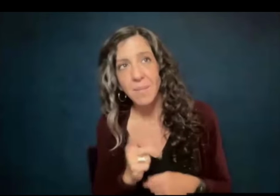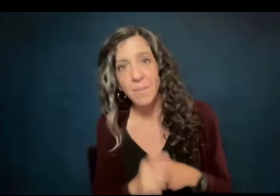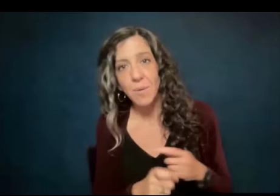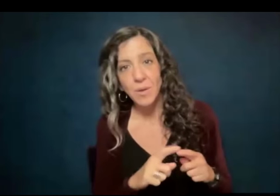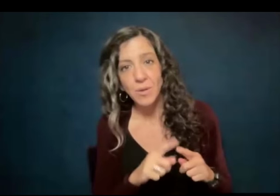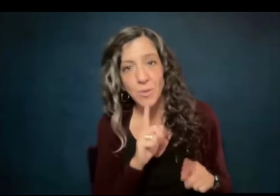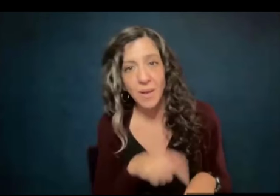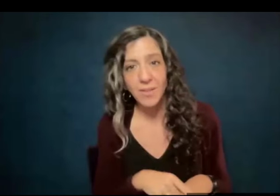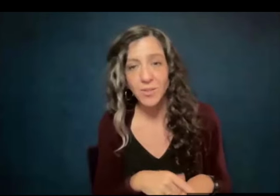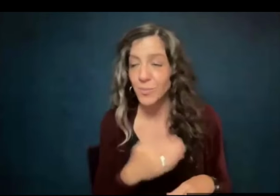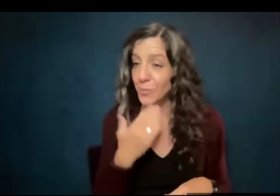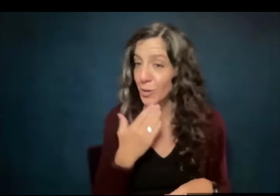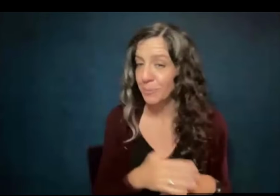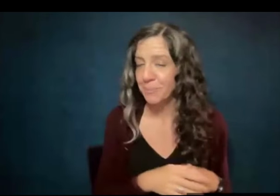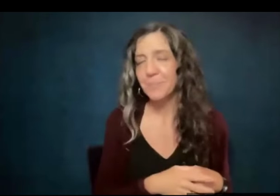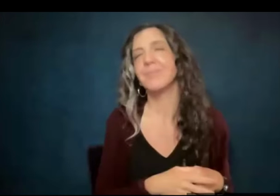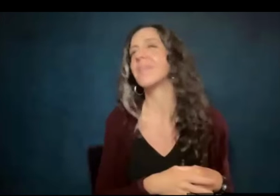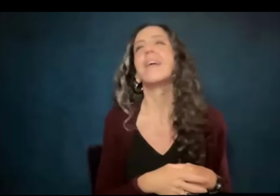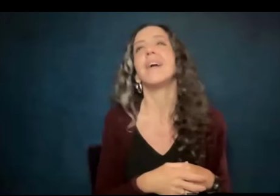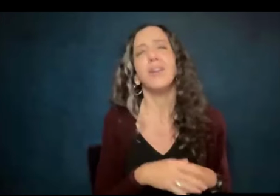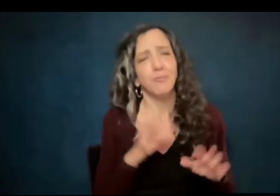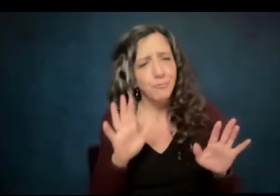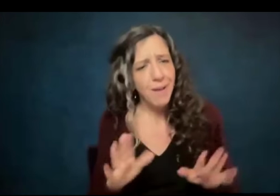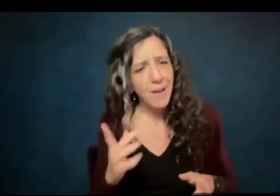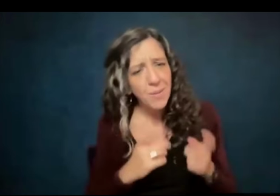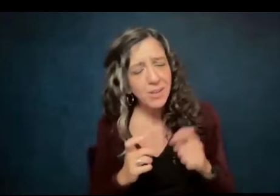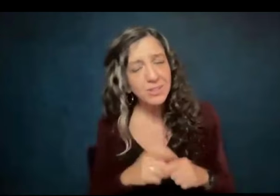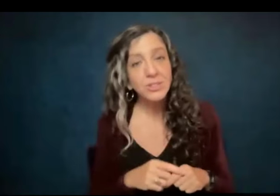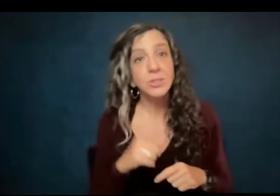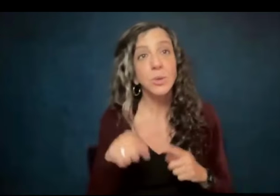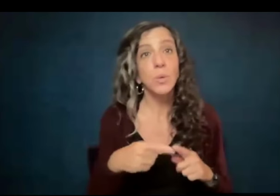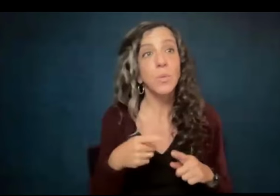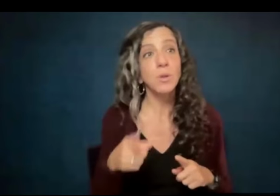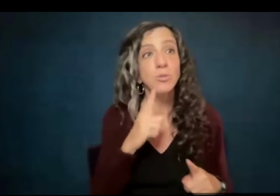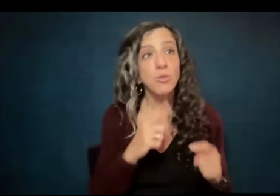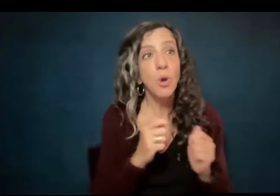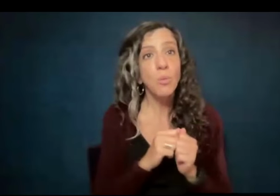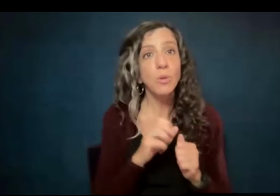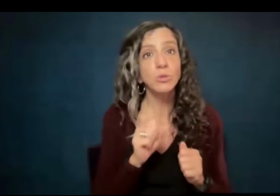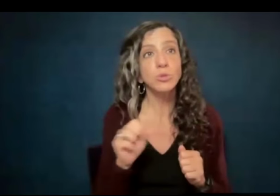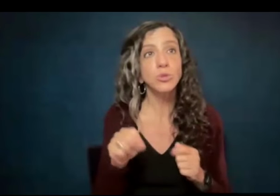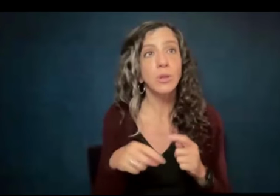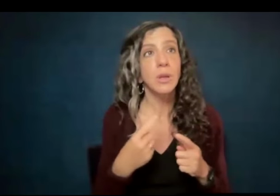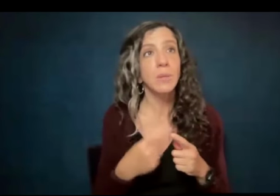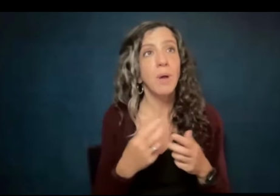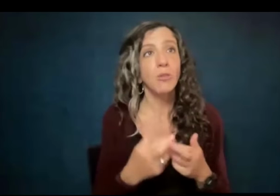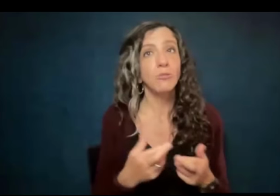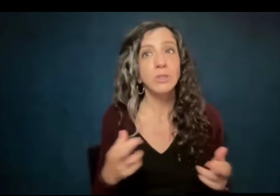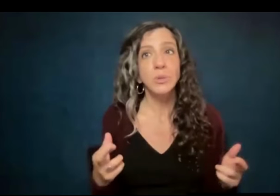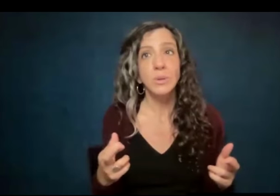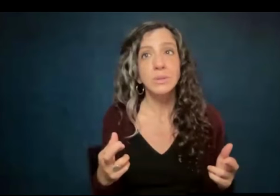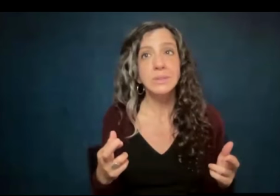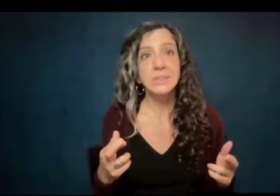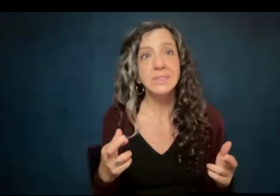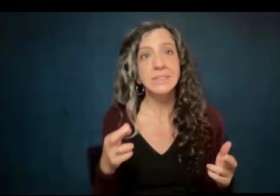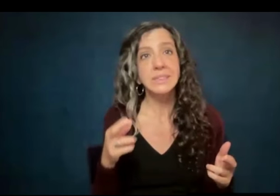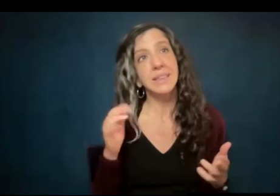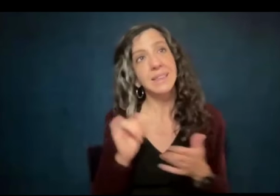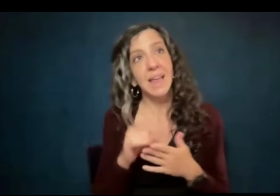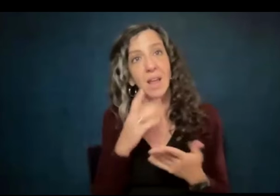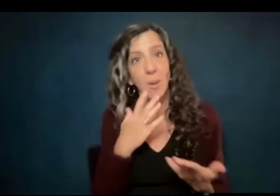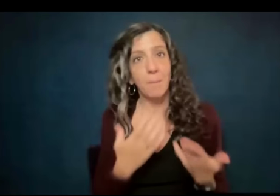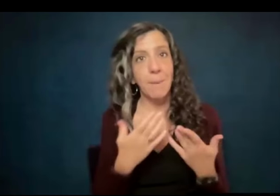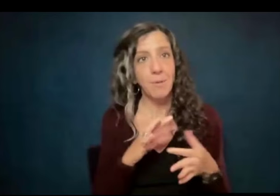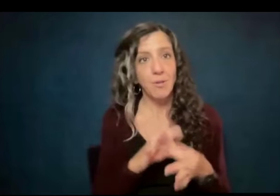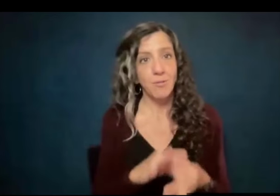address. good. So, great questions. When you speak with Social Security about resources that are potentially PES,